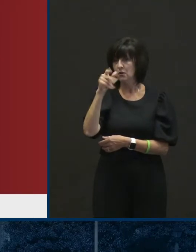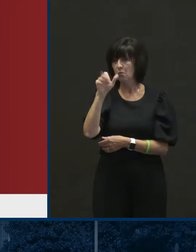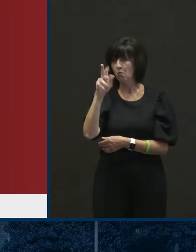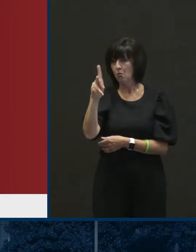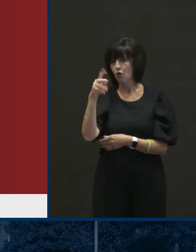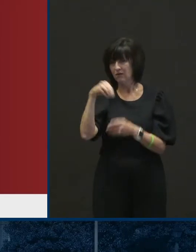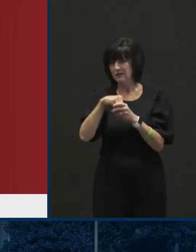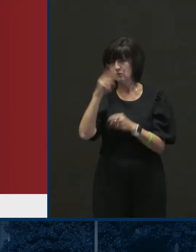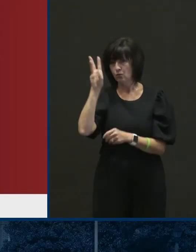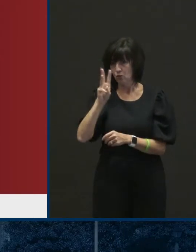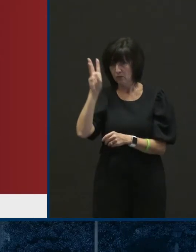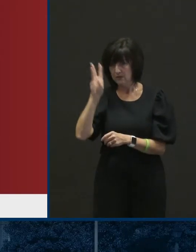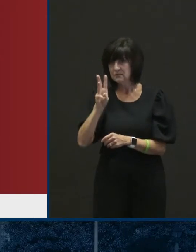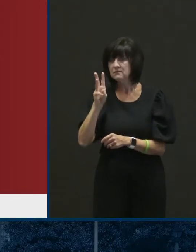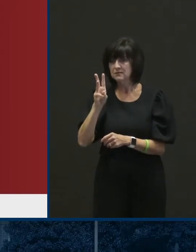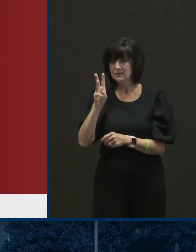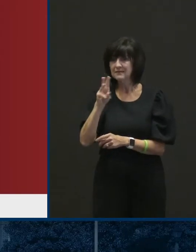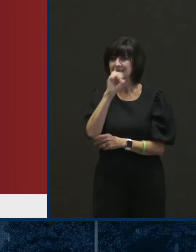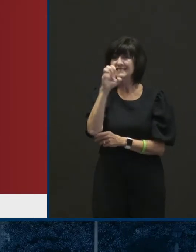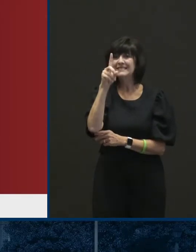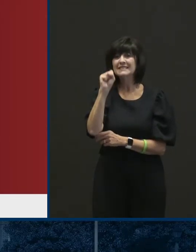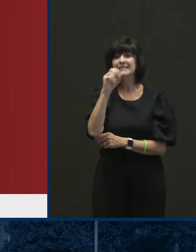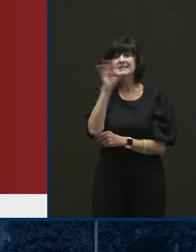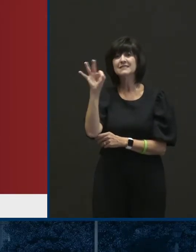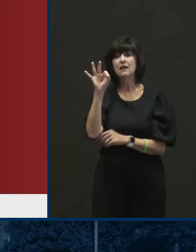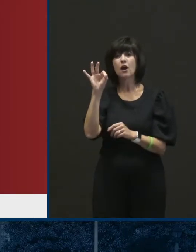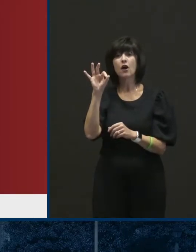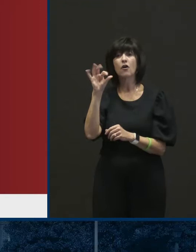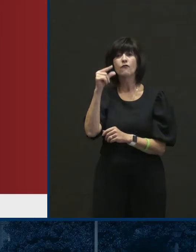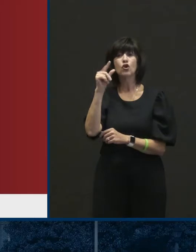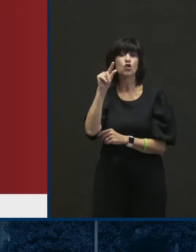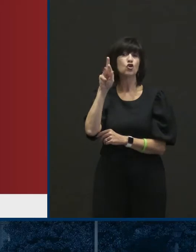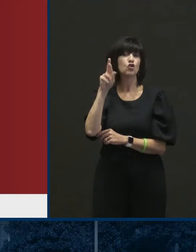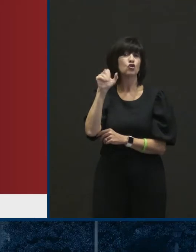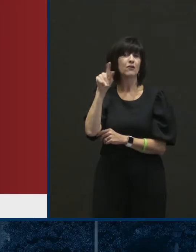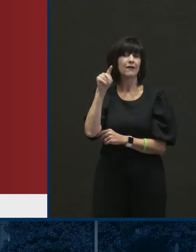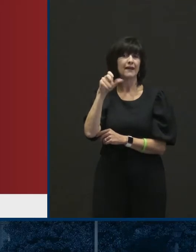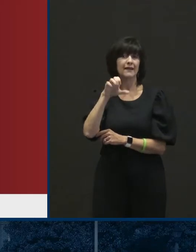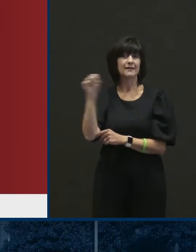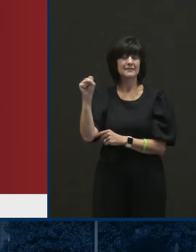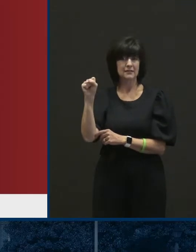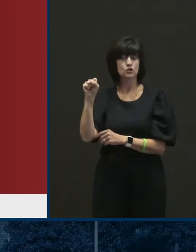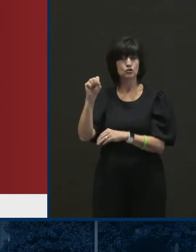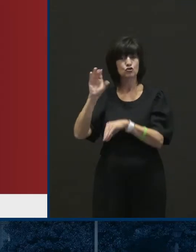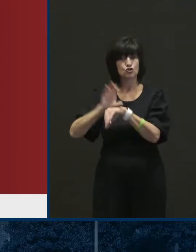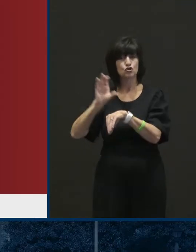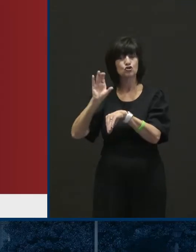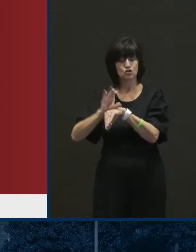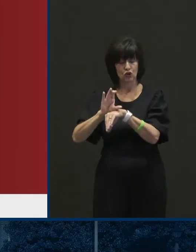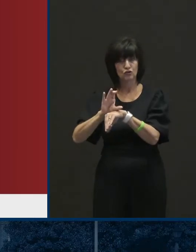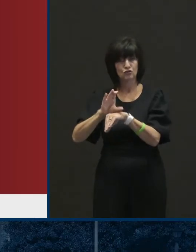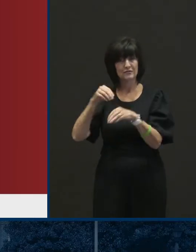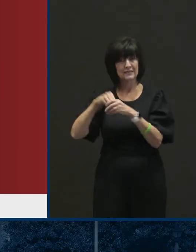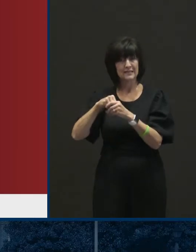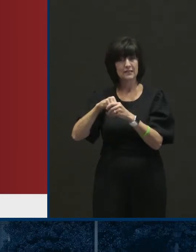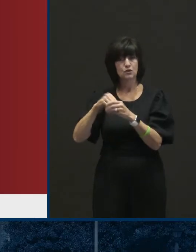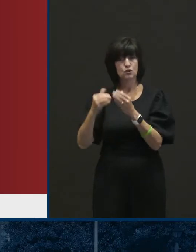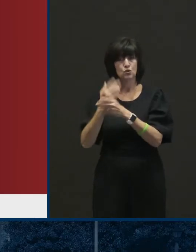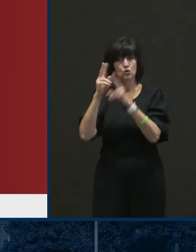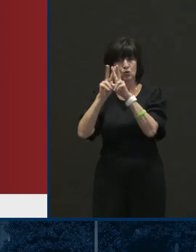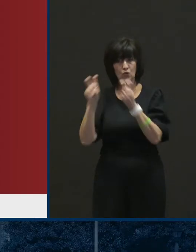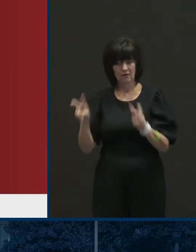mentioned Eastside Charter, Seeds of Greatness Church, again in Newcastle, and of course the LACC, which has an